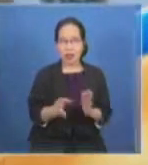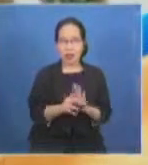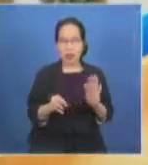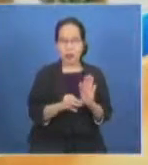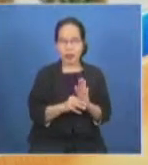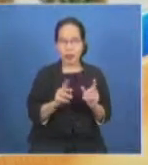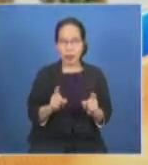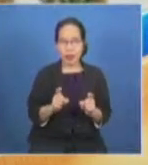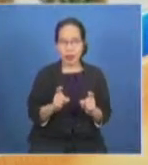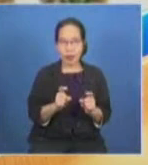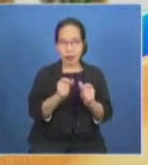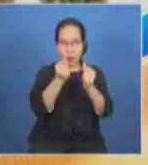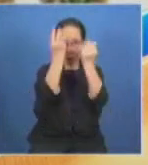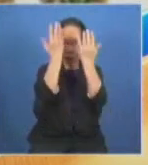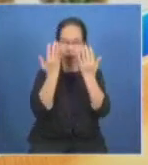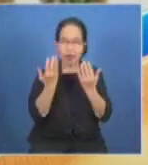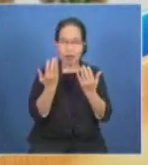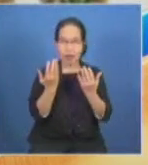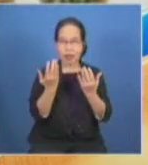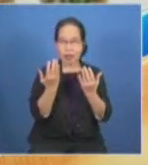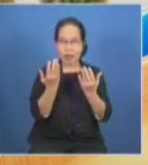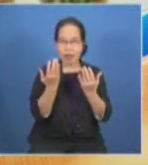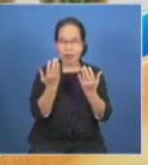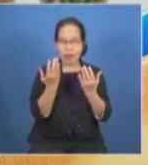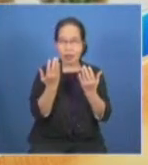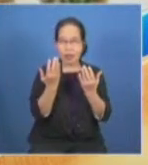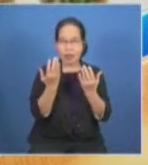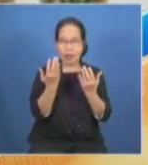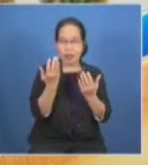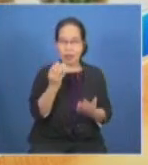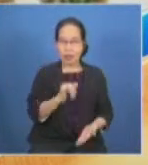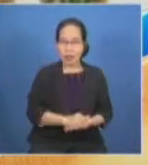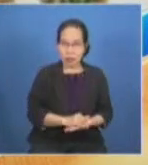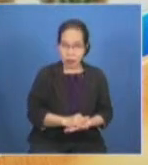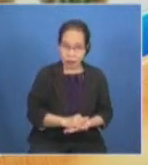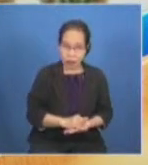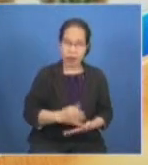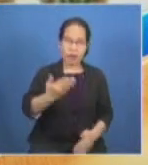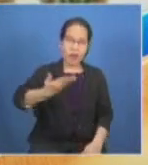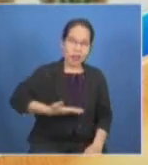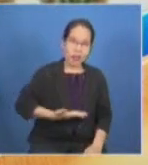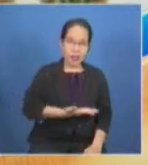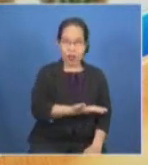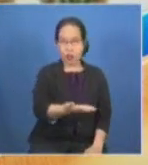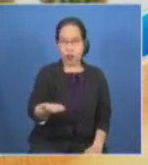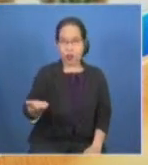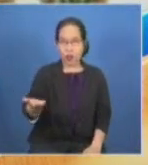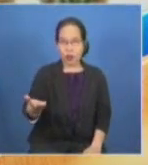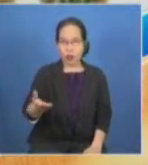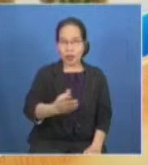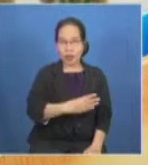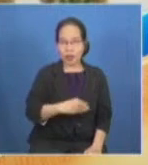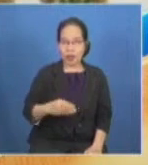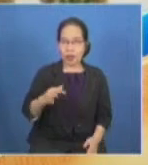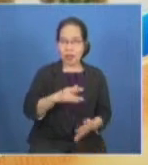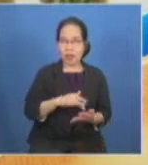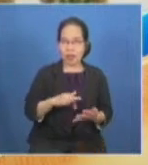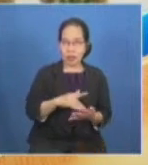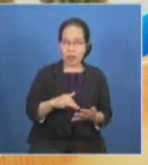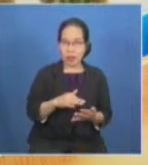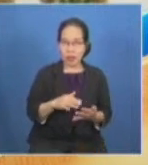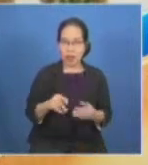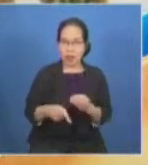Now, what are the doctrines or the commandments that we should obey? That is what we are inviting you